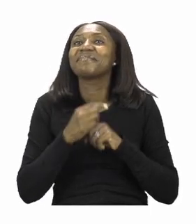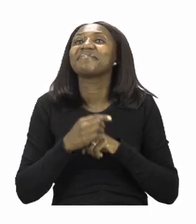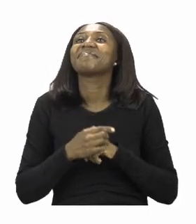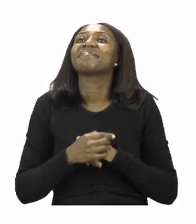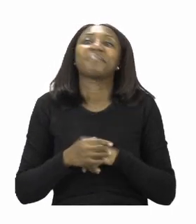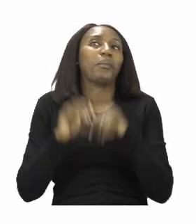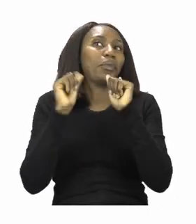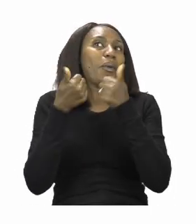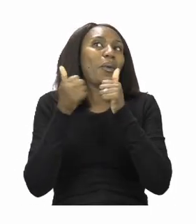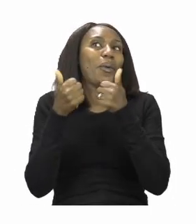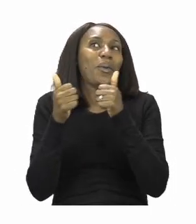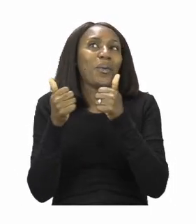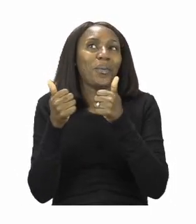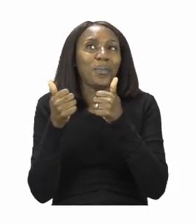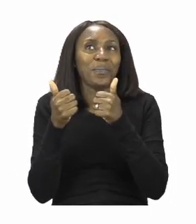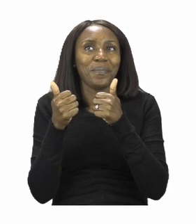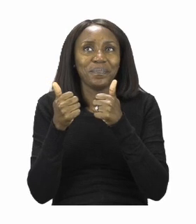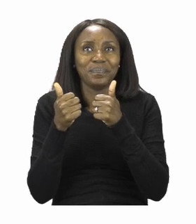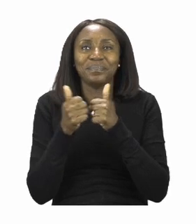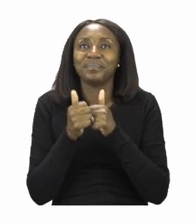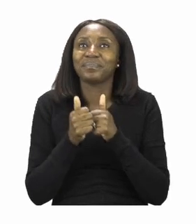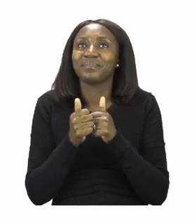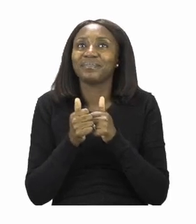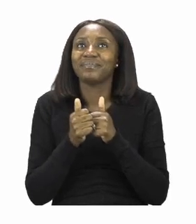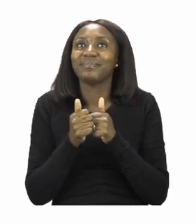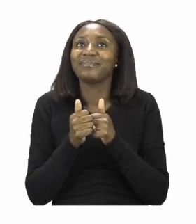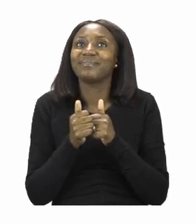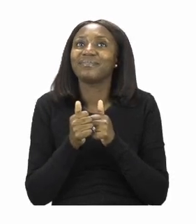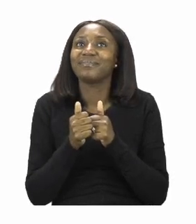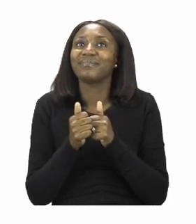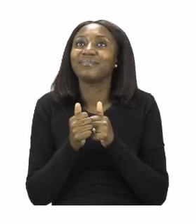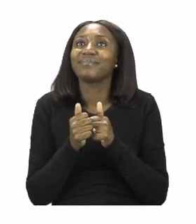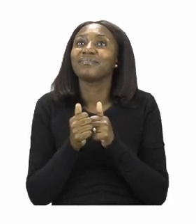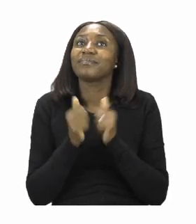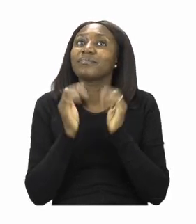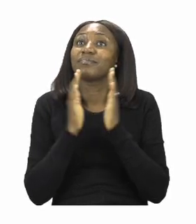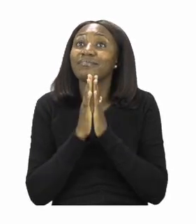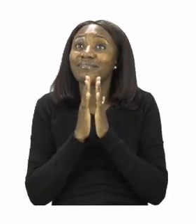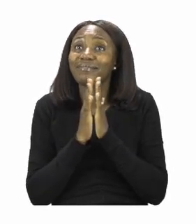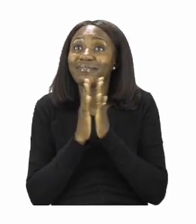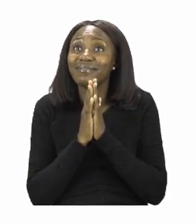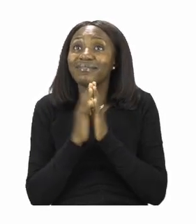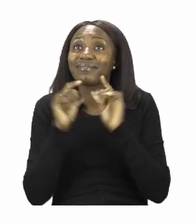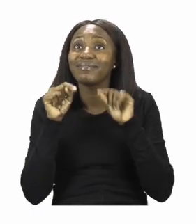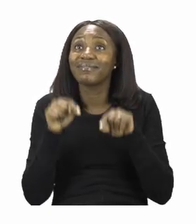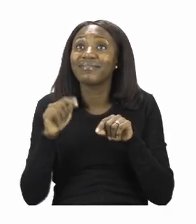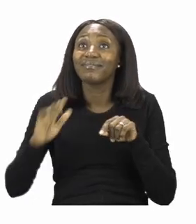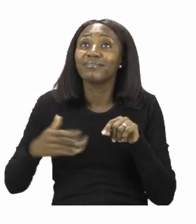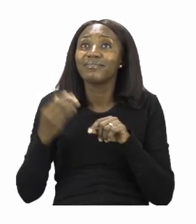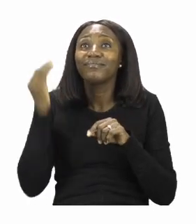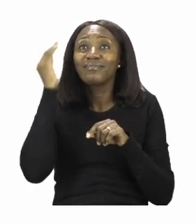Well done. Now, I want you to please point to your head,